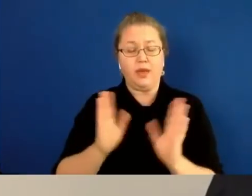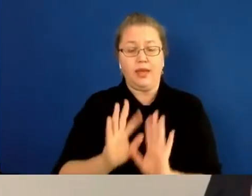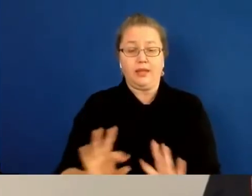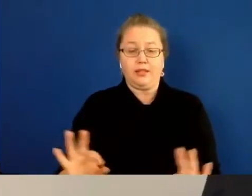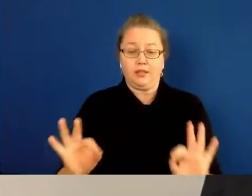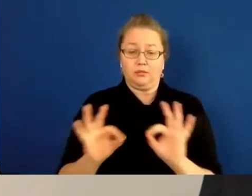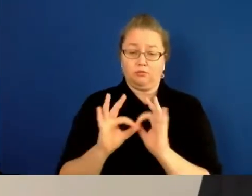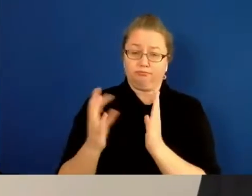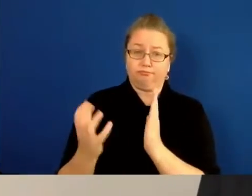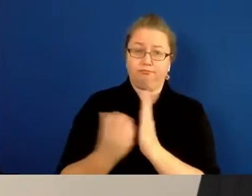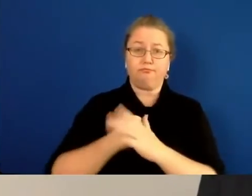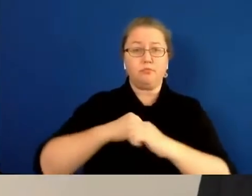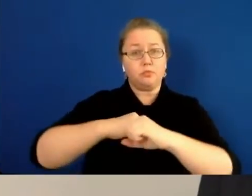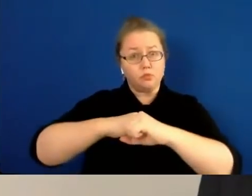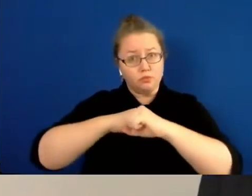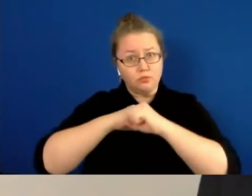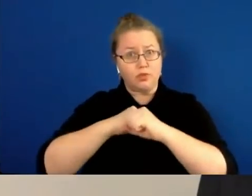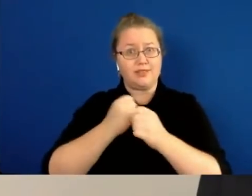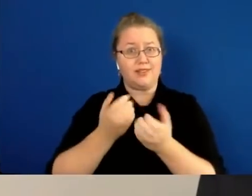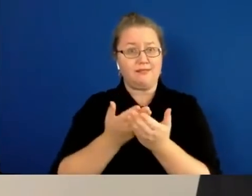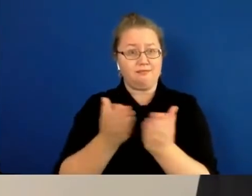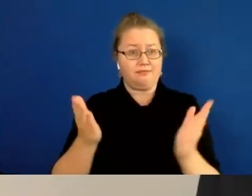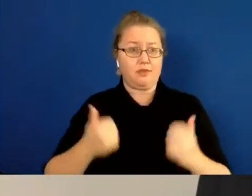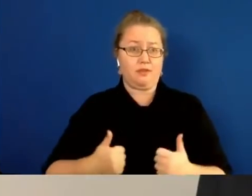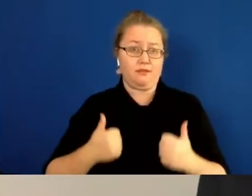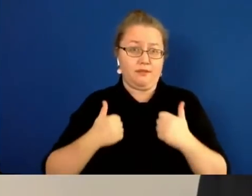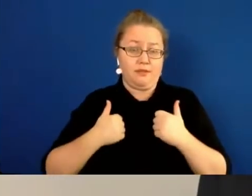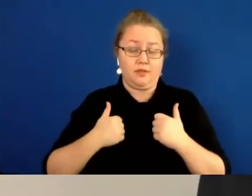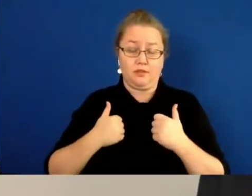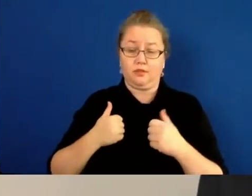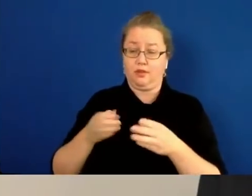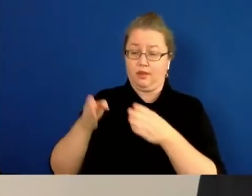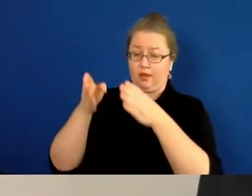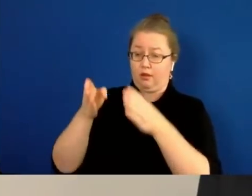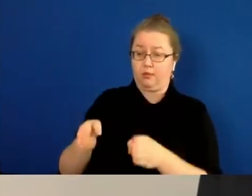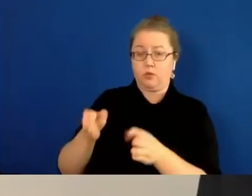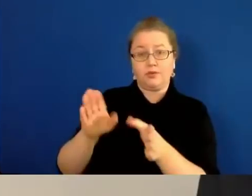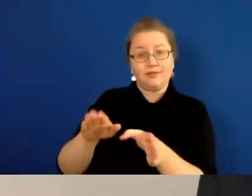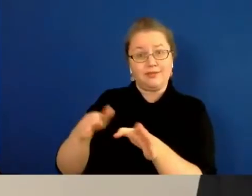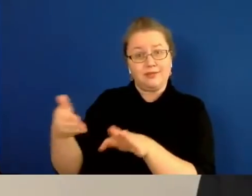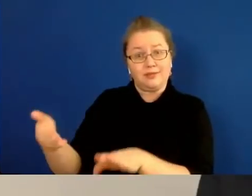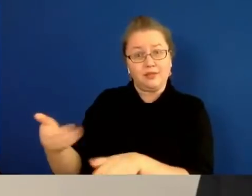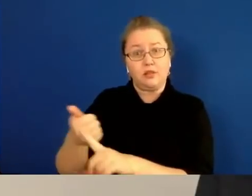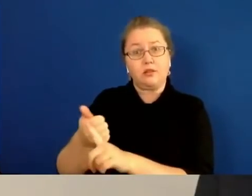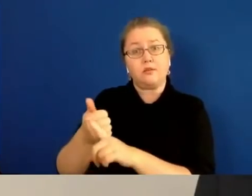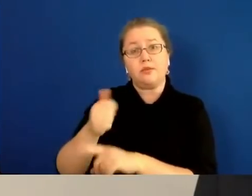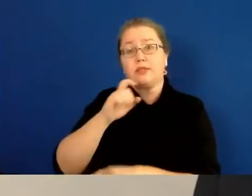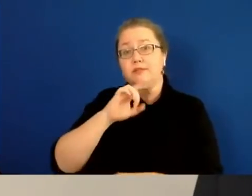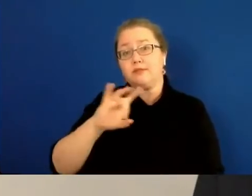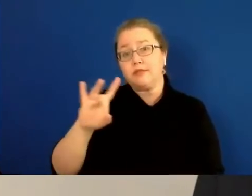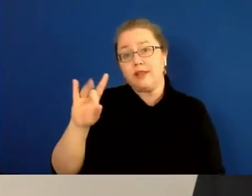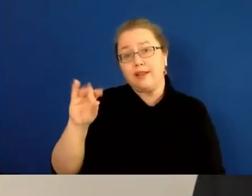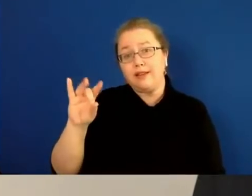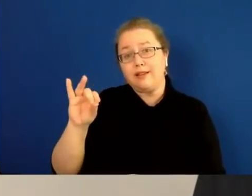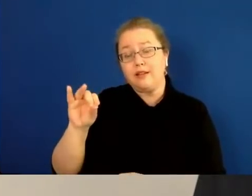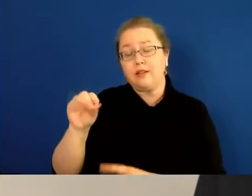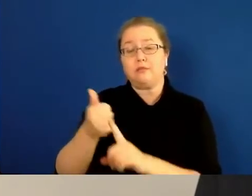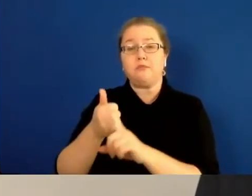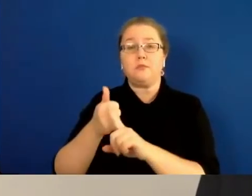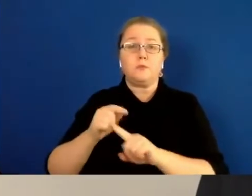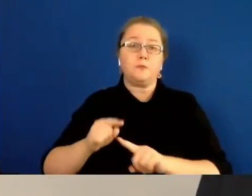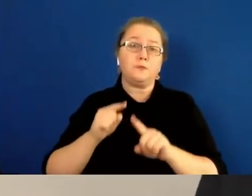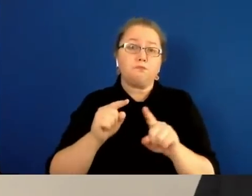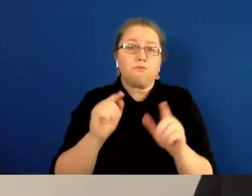ICU. Sadly, we have one additional death to report today in the Fraser Health Region. And